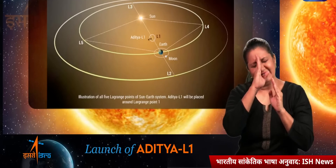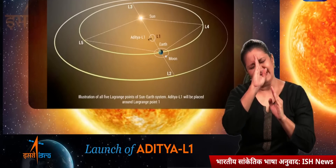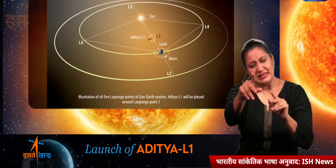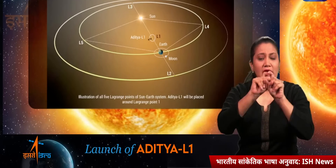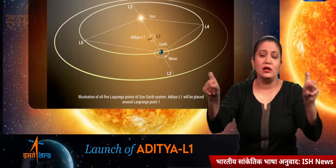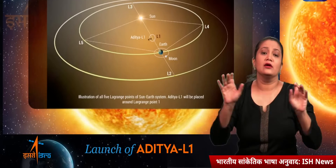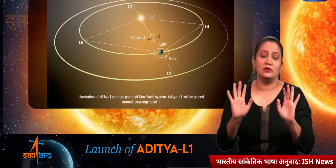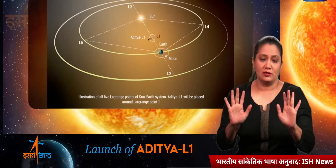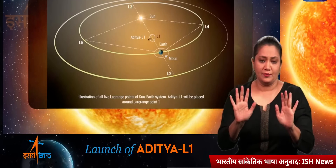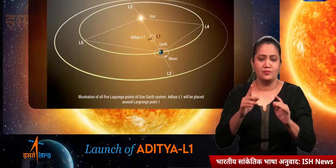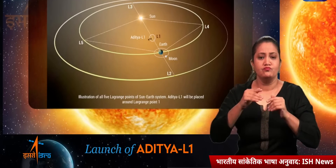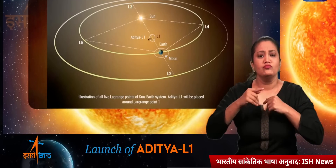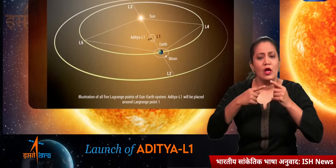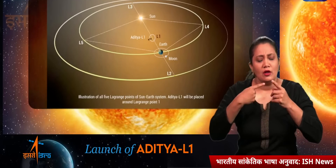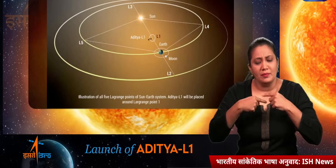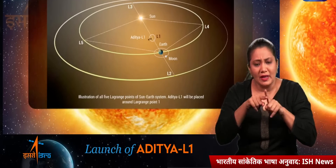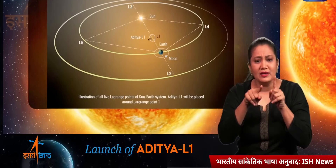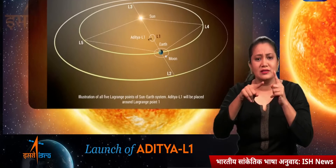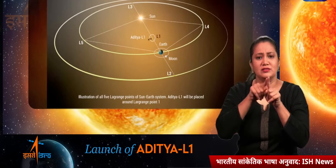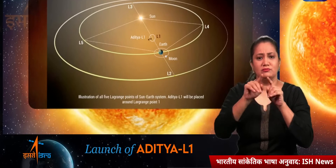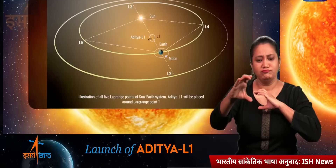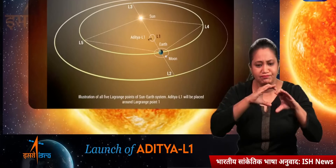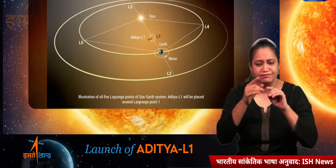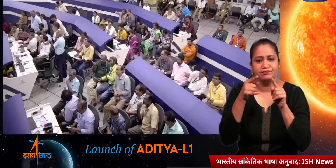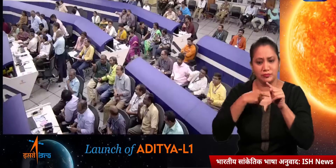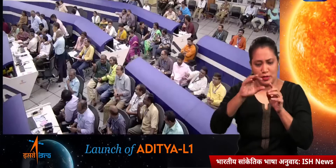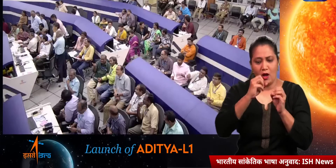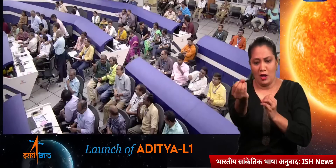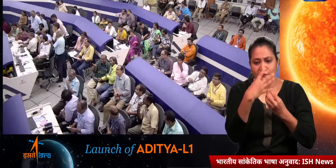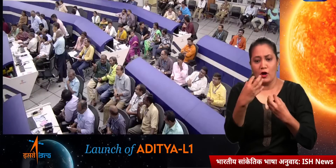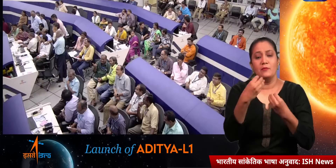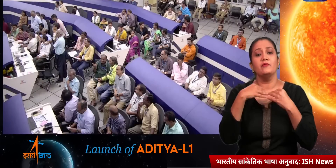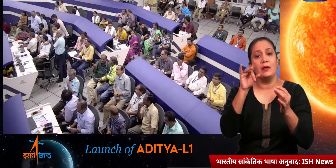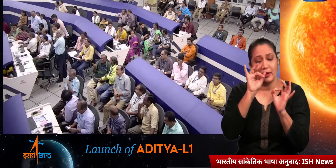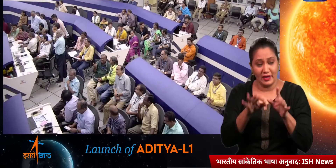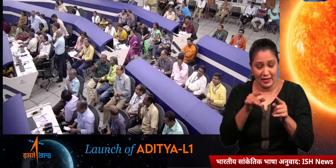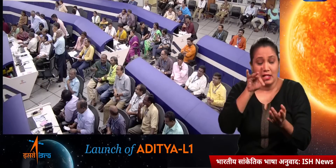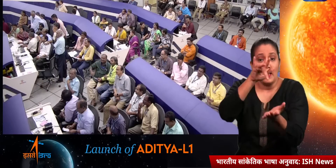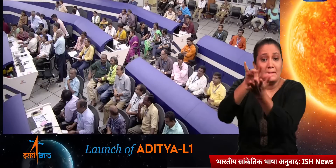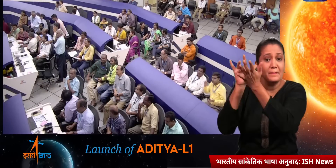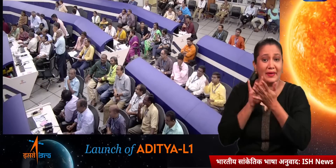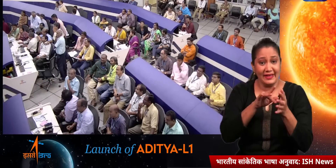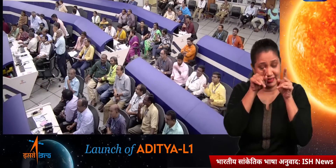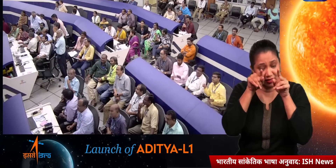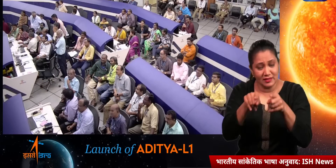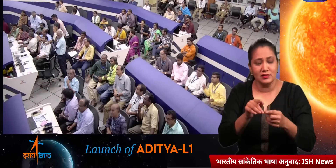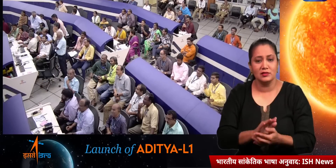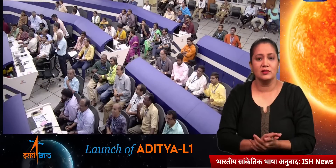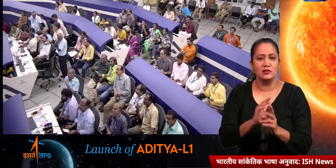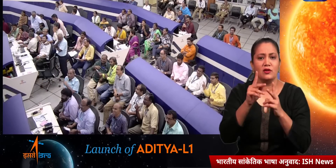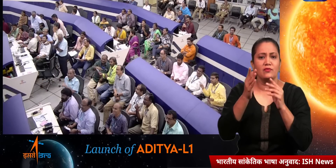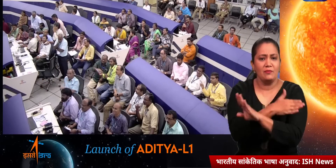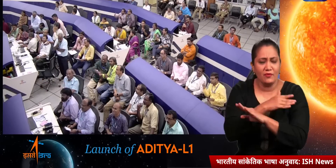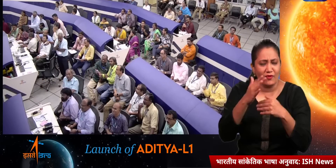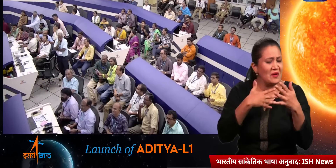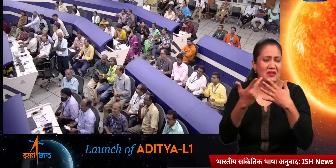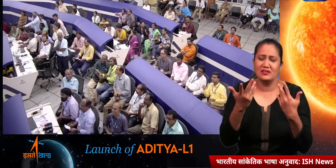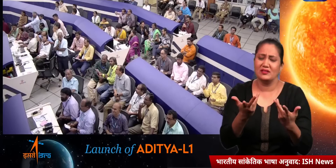while continuous communication link exists with the earth. These observations will generate a forewarning